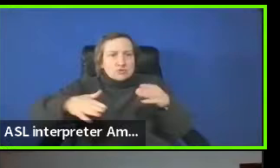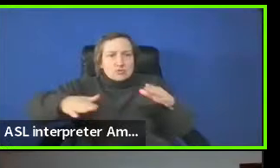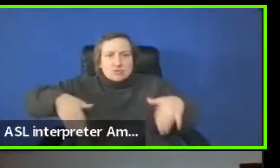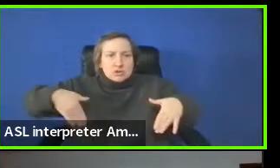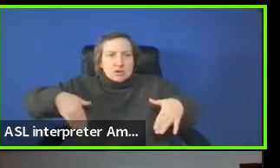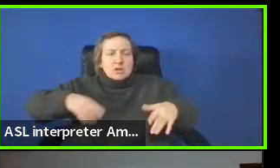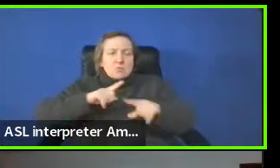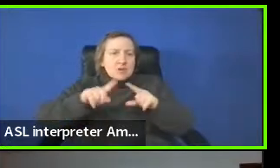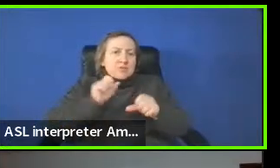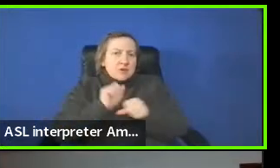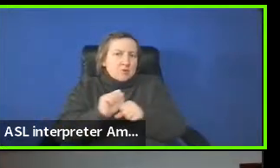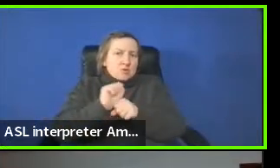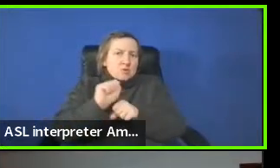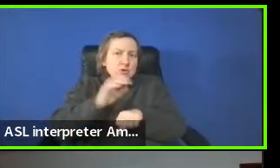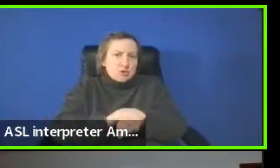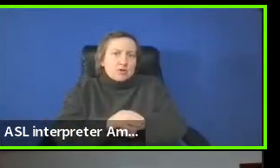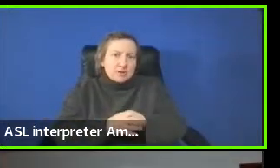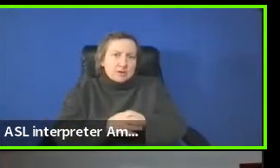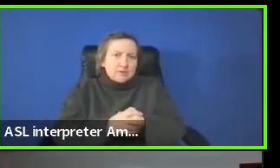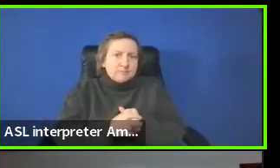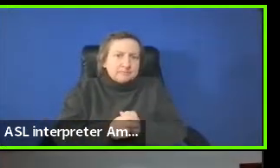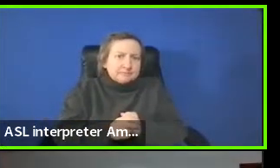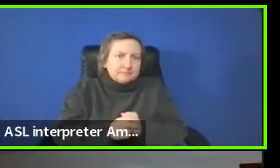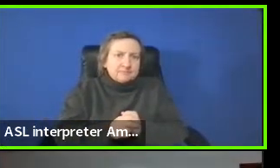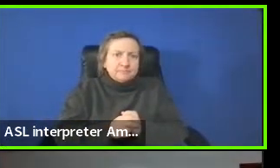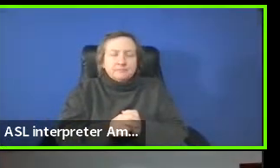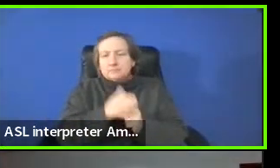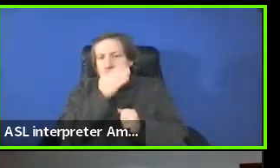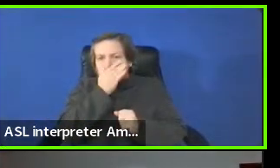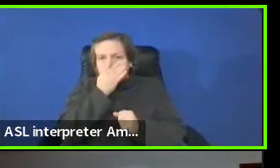they're working on it.